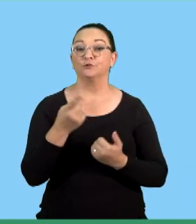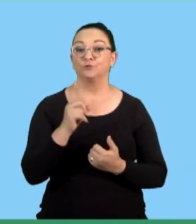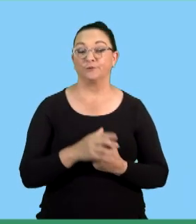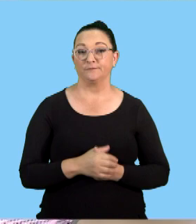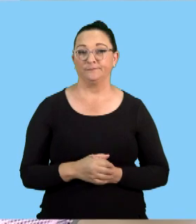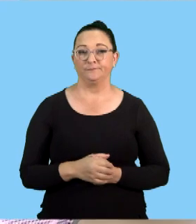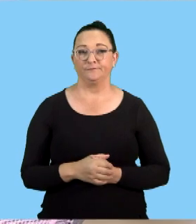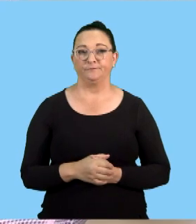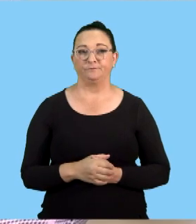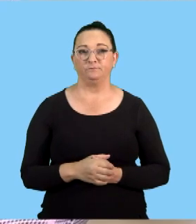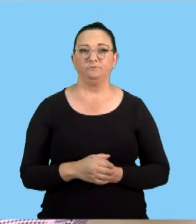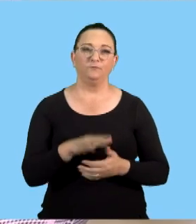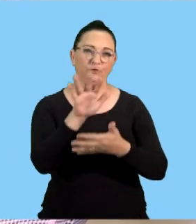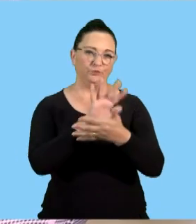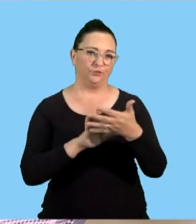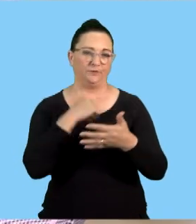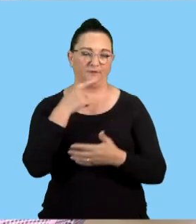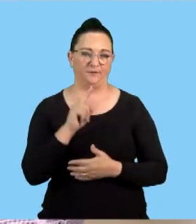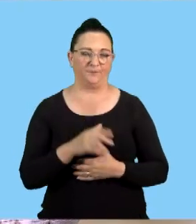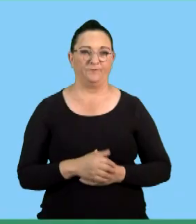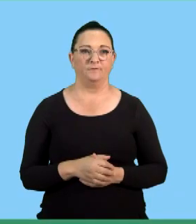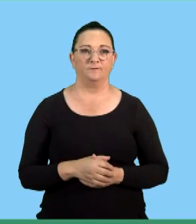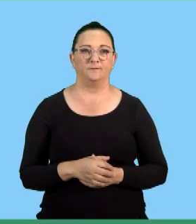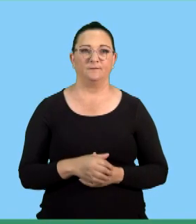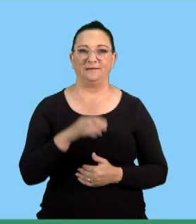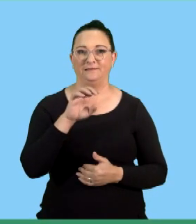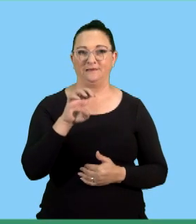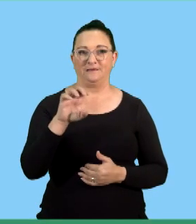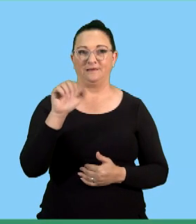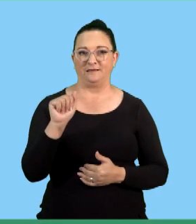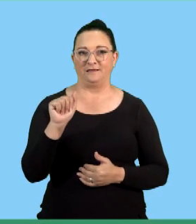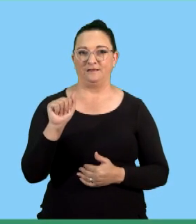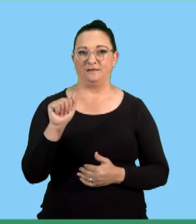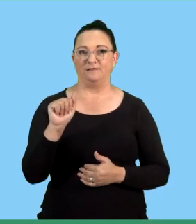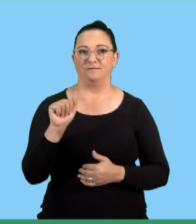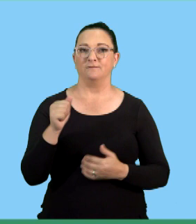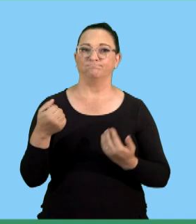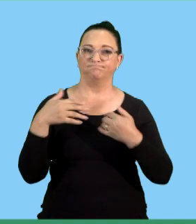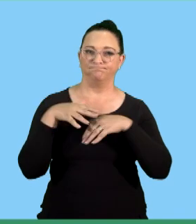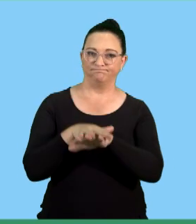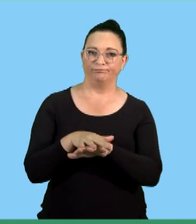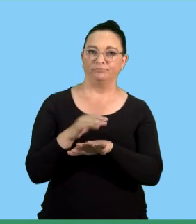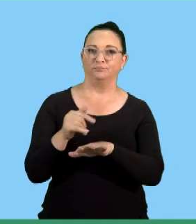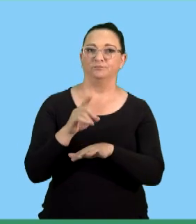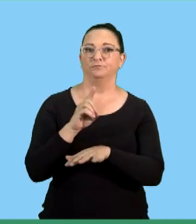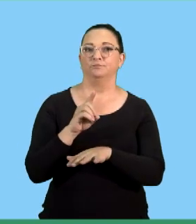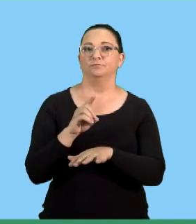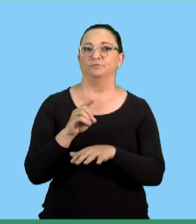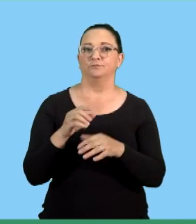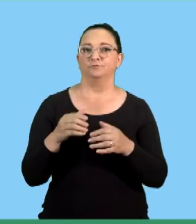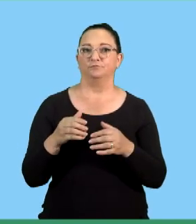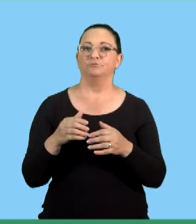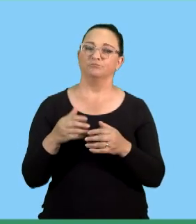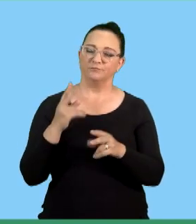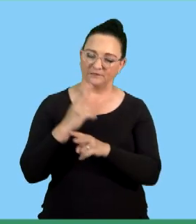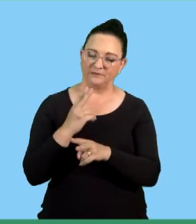a challenging question. Right, so here's a scenario. Here it says the Employment Equity Act was introduced to promote equity in the